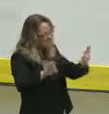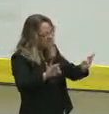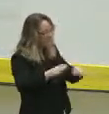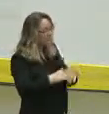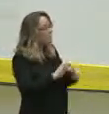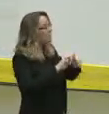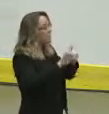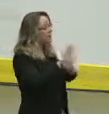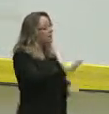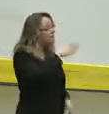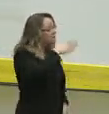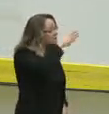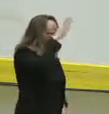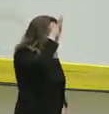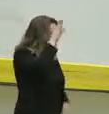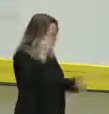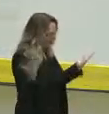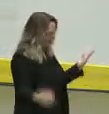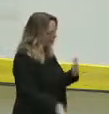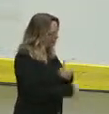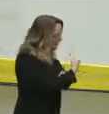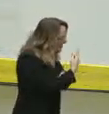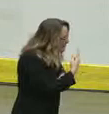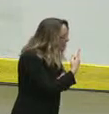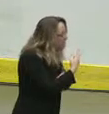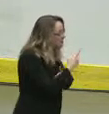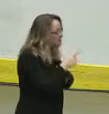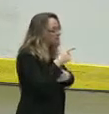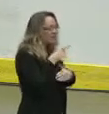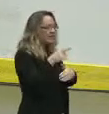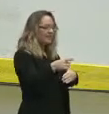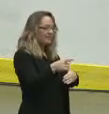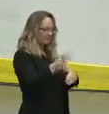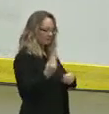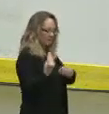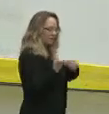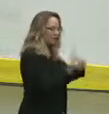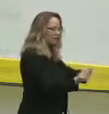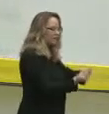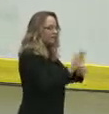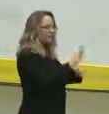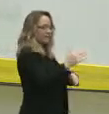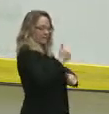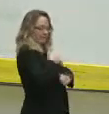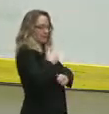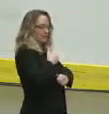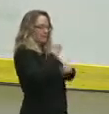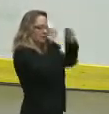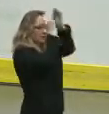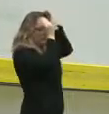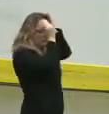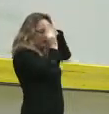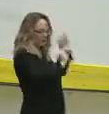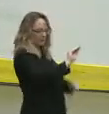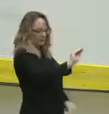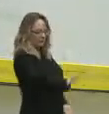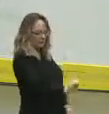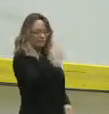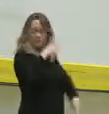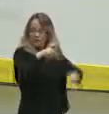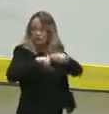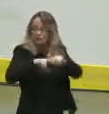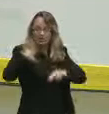Joseph, are here with us today, and that they have provided Joe's military beret for the chair right